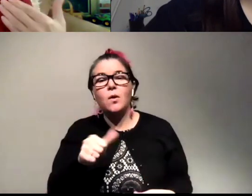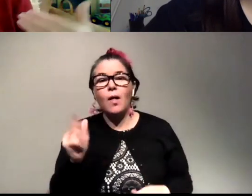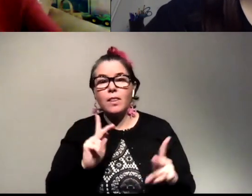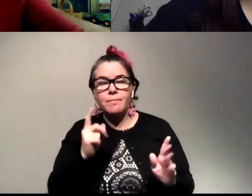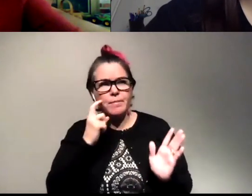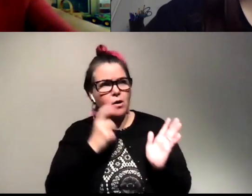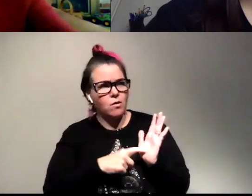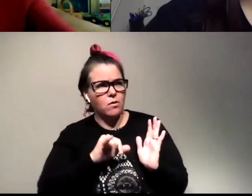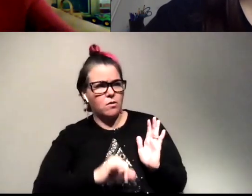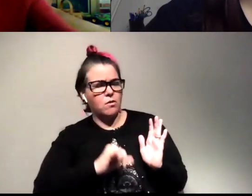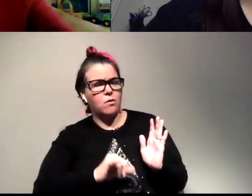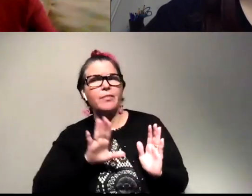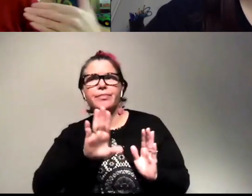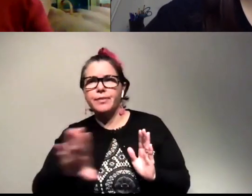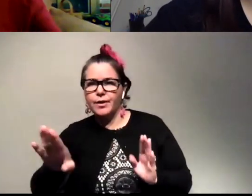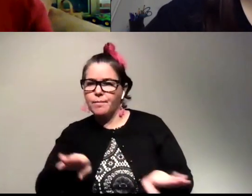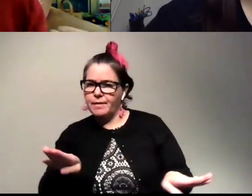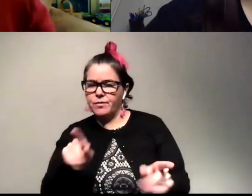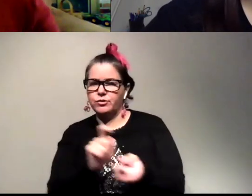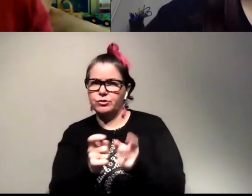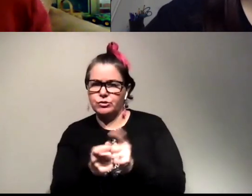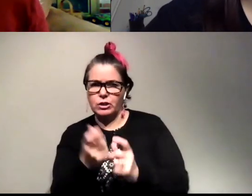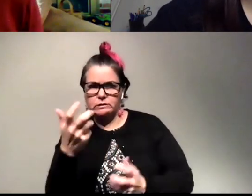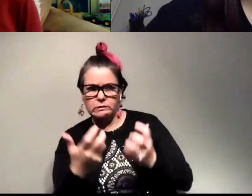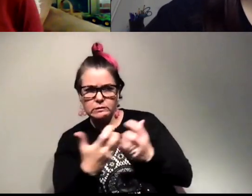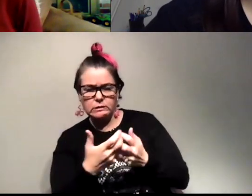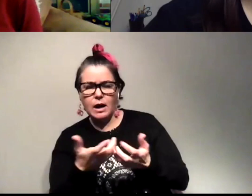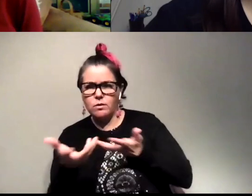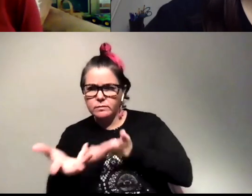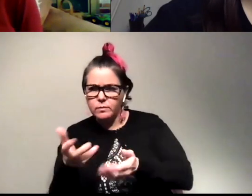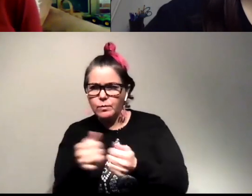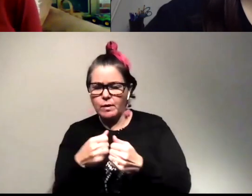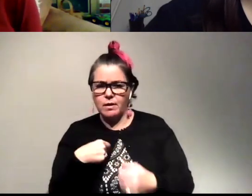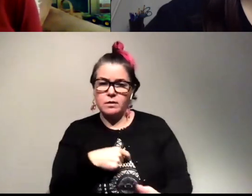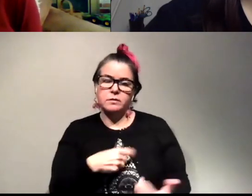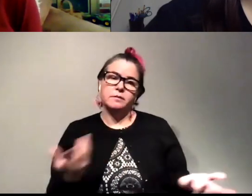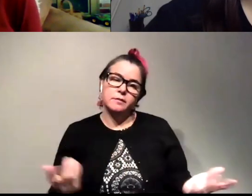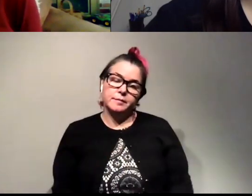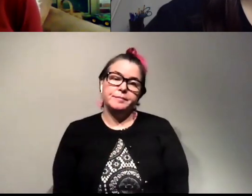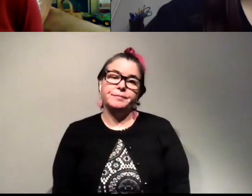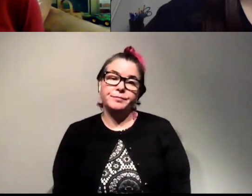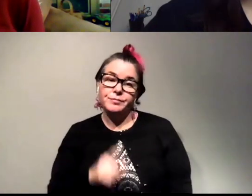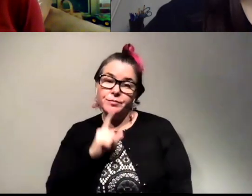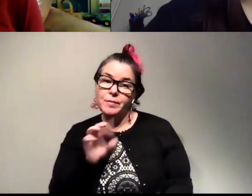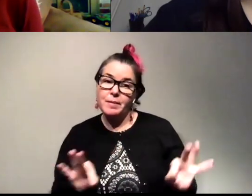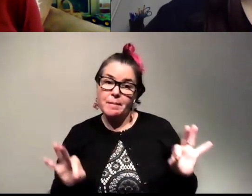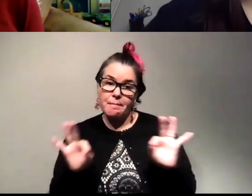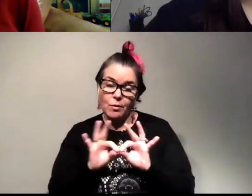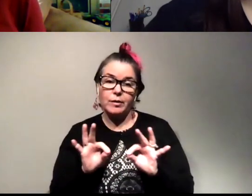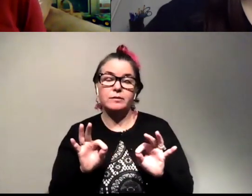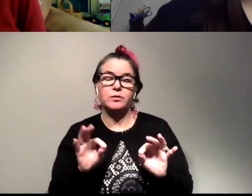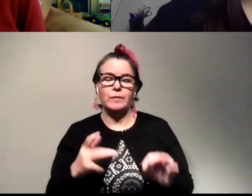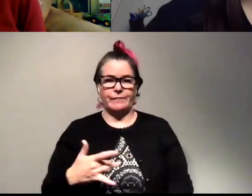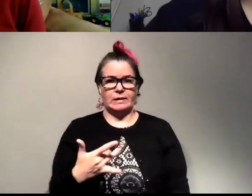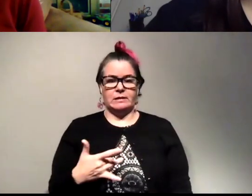know that and so that they can learn how to interact with us. So it's actually very important to be able to